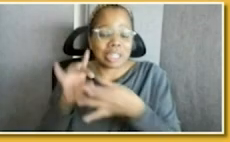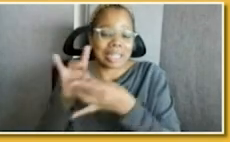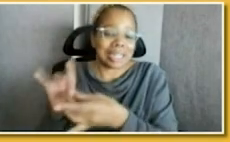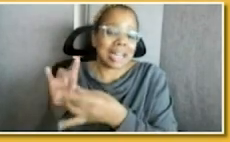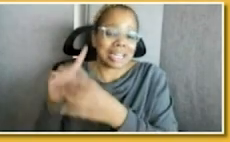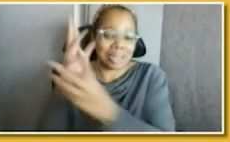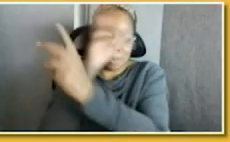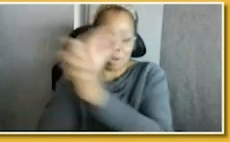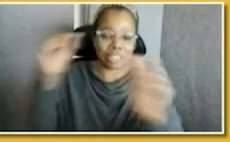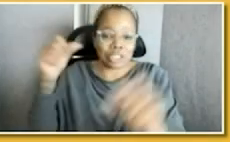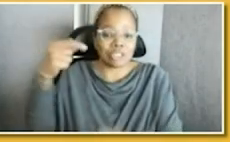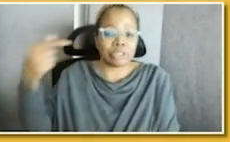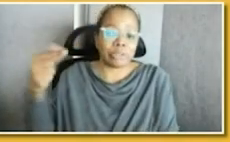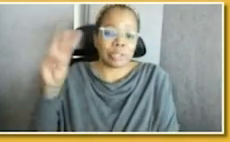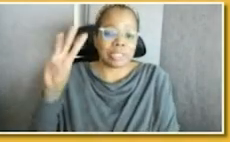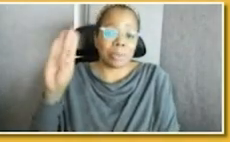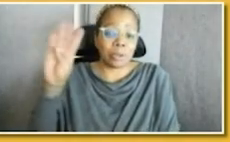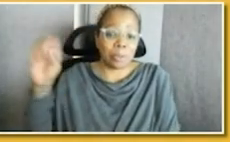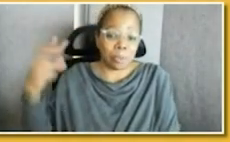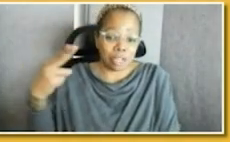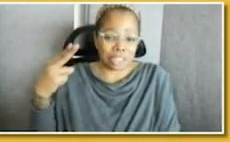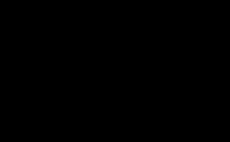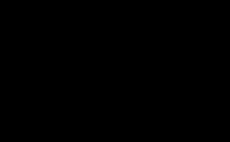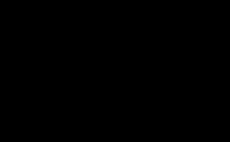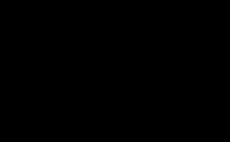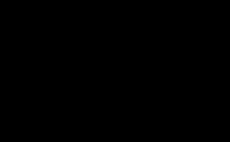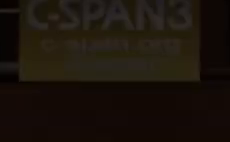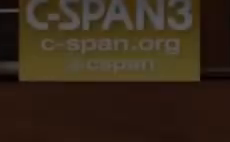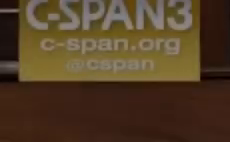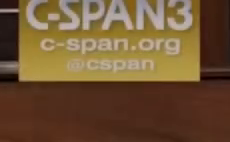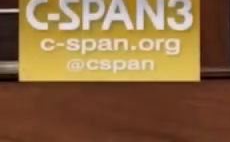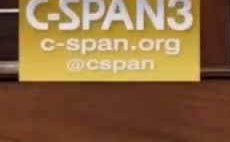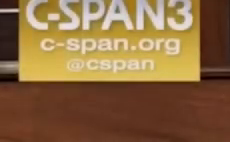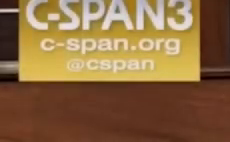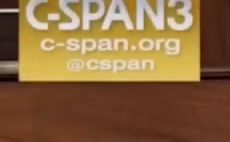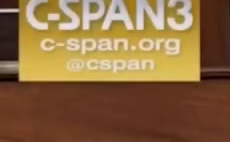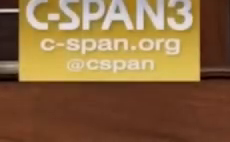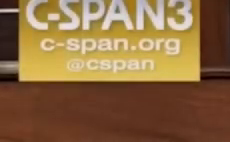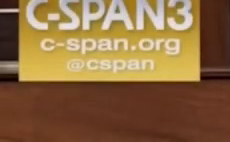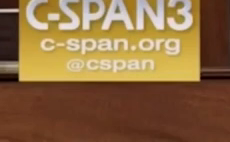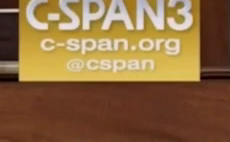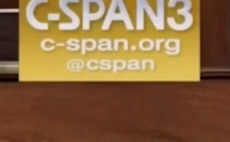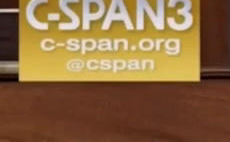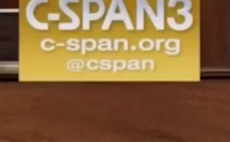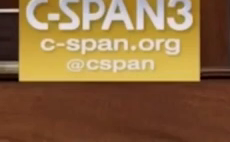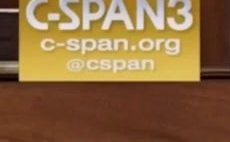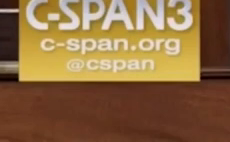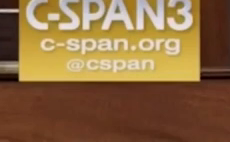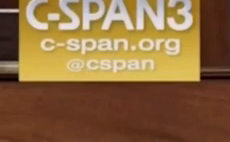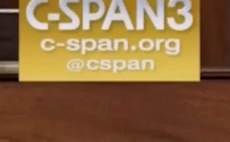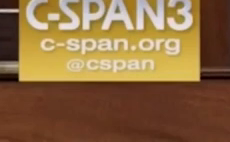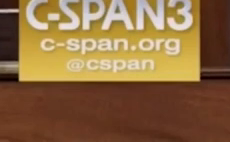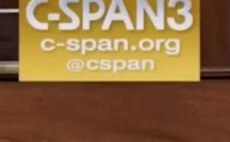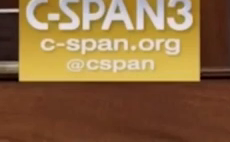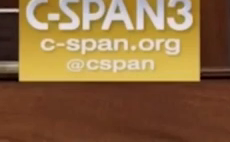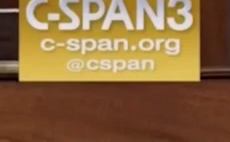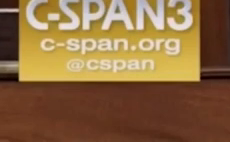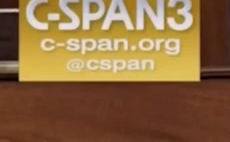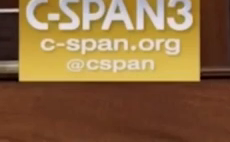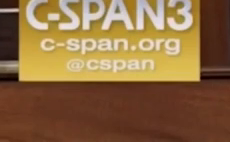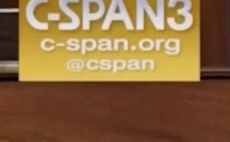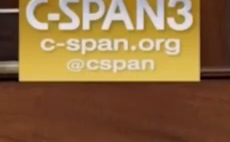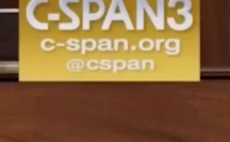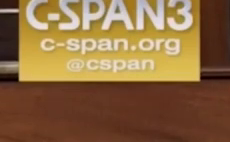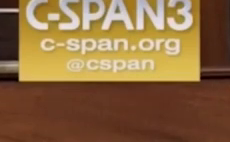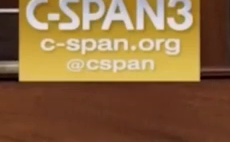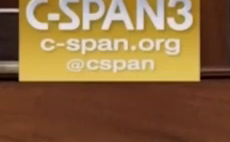of the reduction of services we're still fighting against today. Ladies and gentlemen, it's a third quarter, and you're down by 25 points.